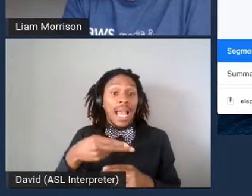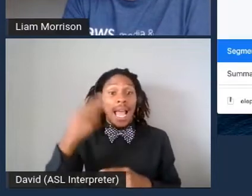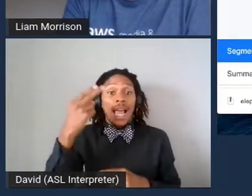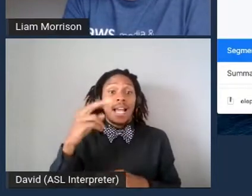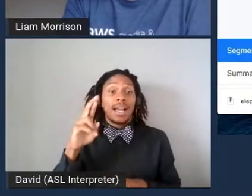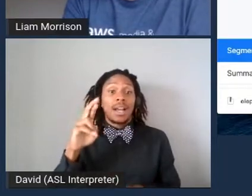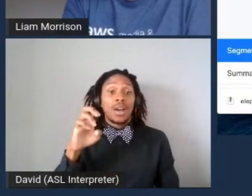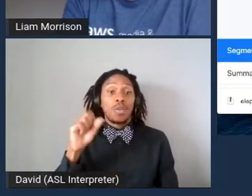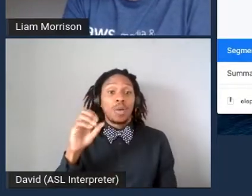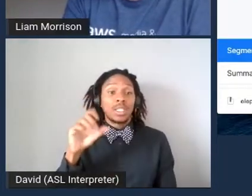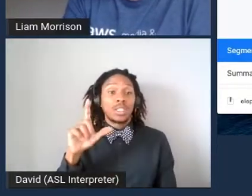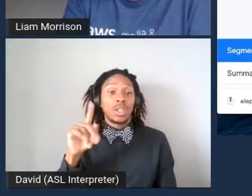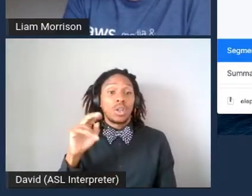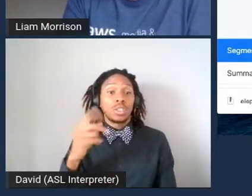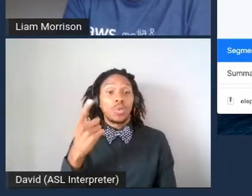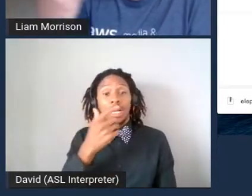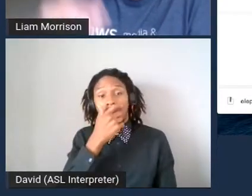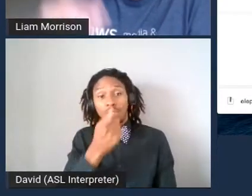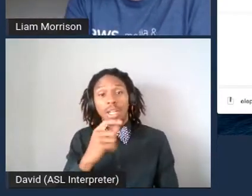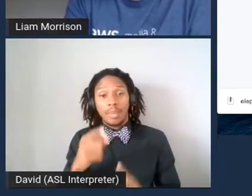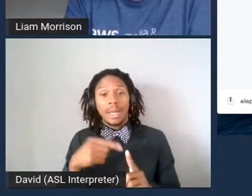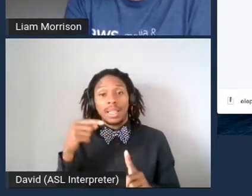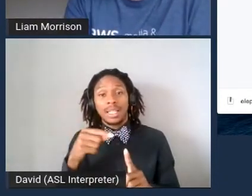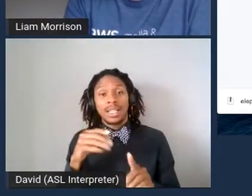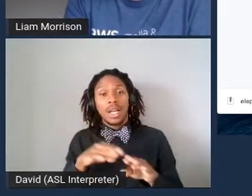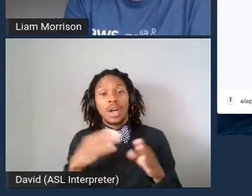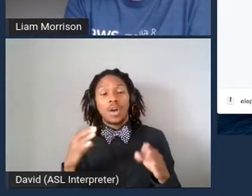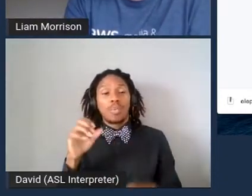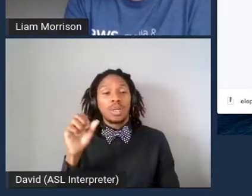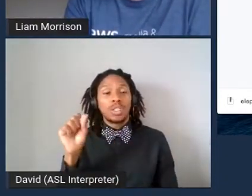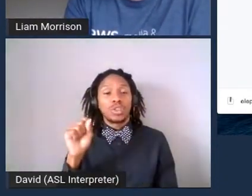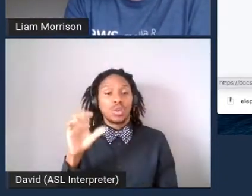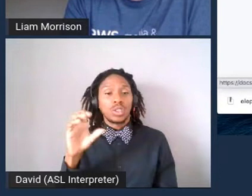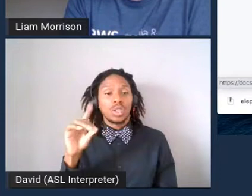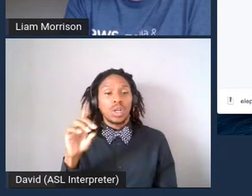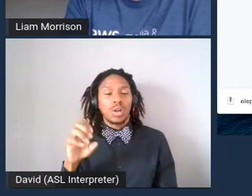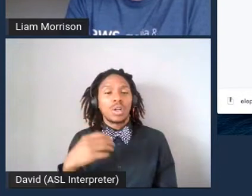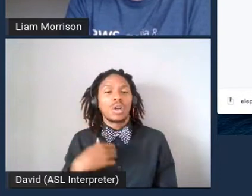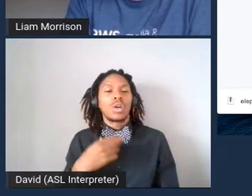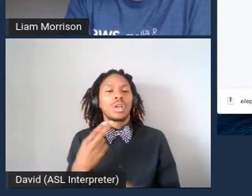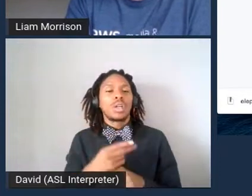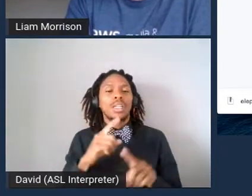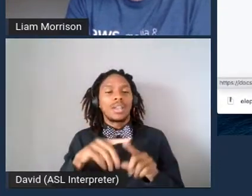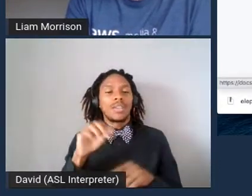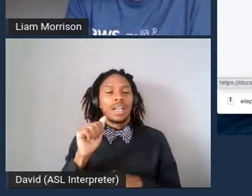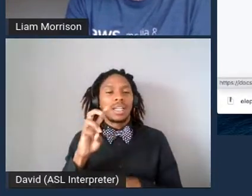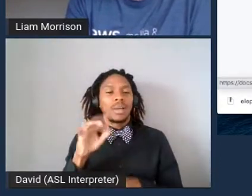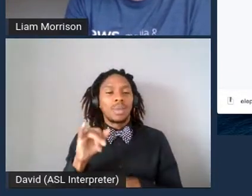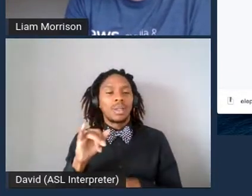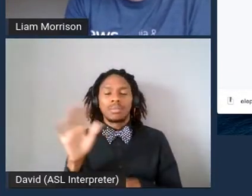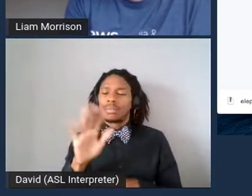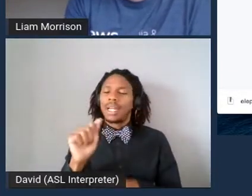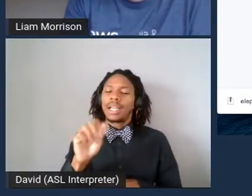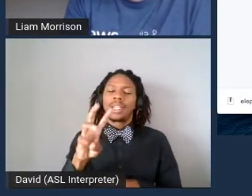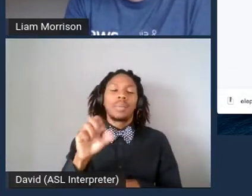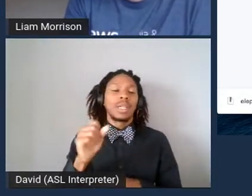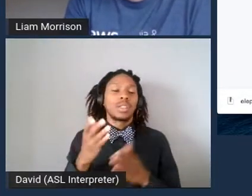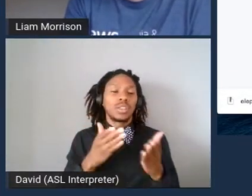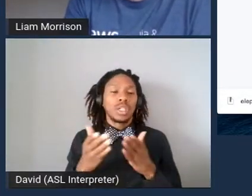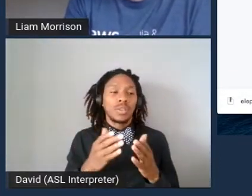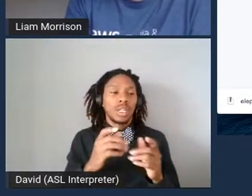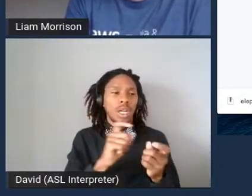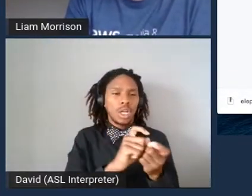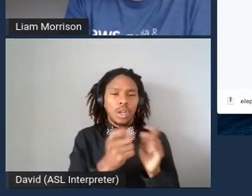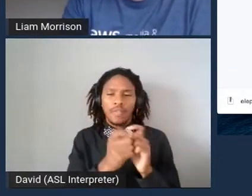thing about this this open source code is we actually use a different AWS service to convert between different